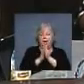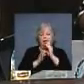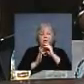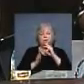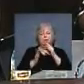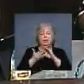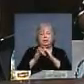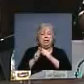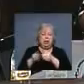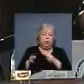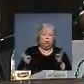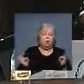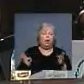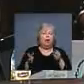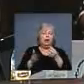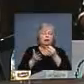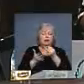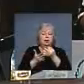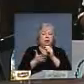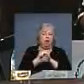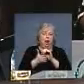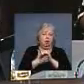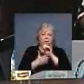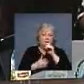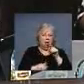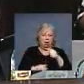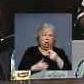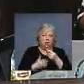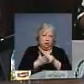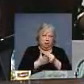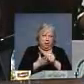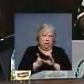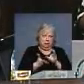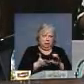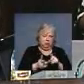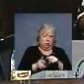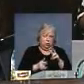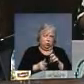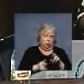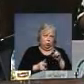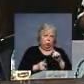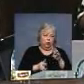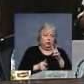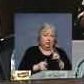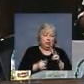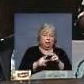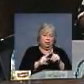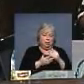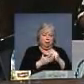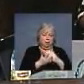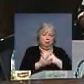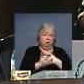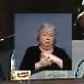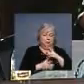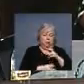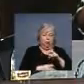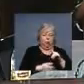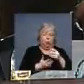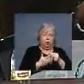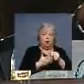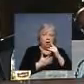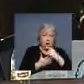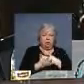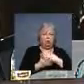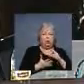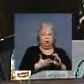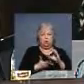goes towards 6, even though some of that money I would be willing to put that towards this. Thank you all, and